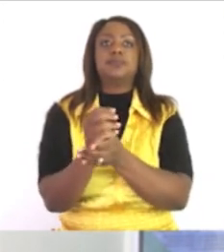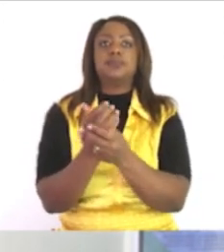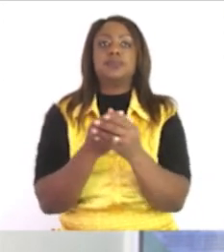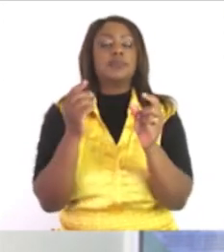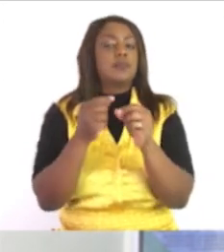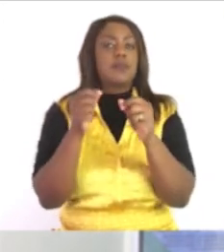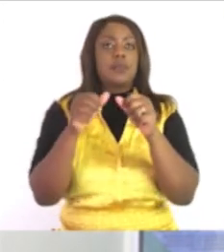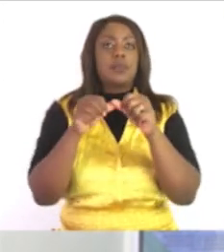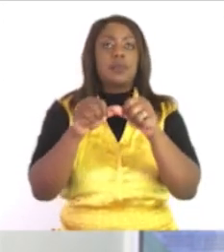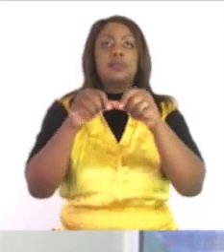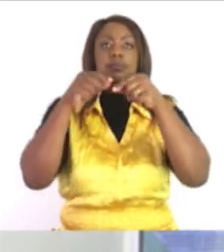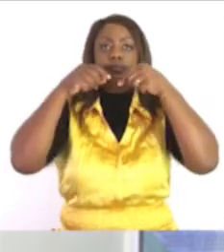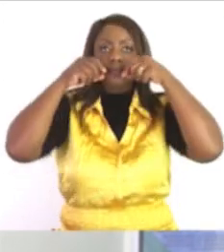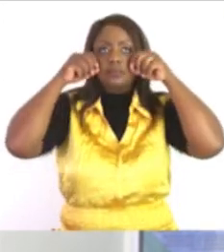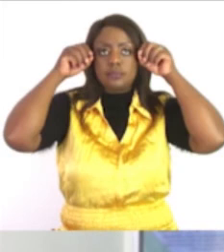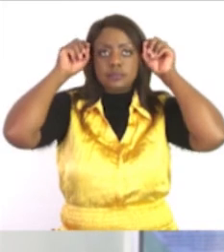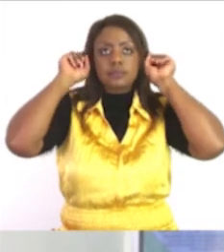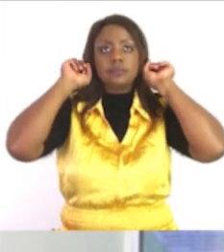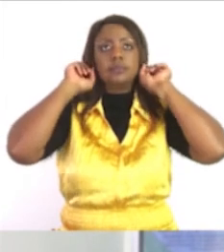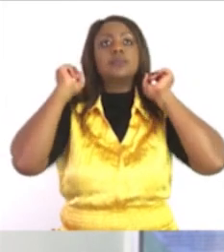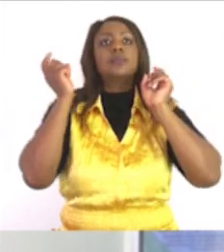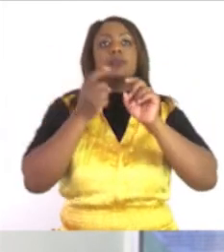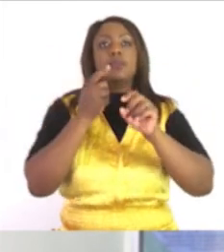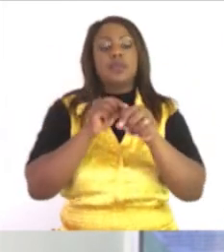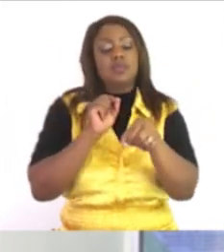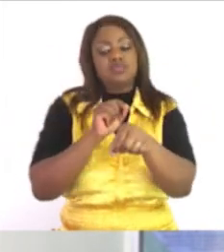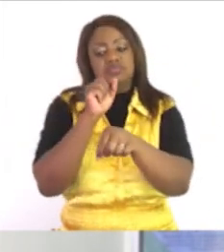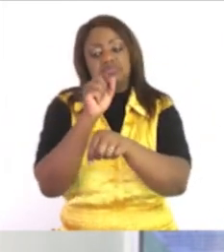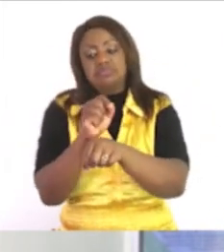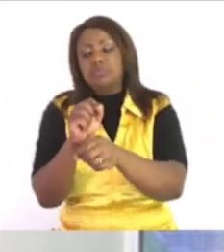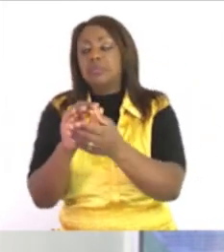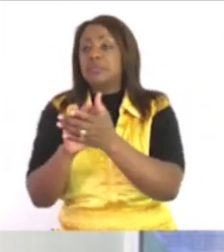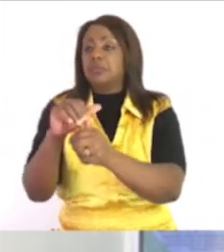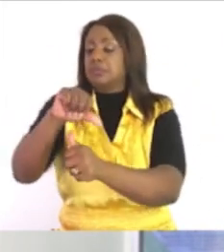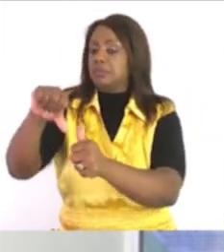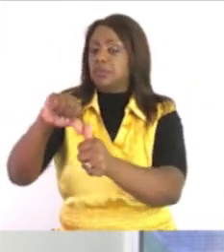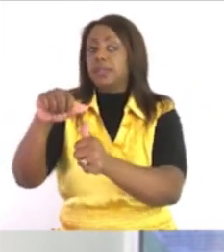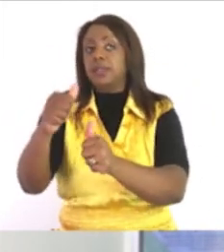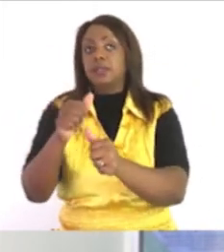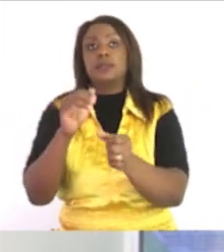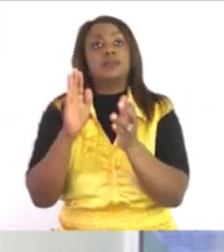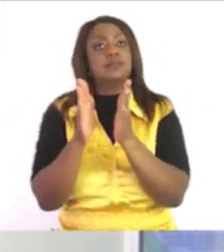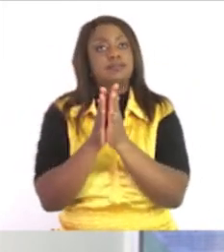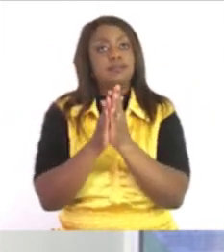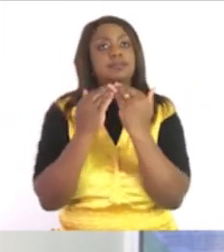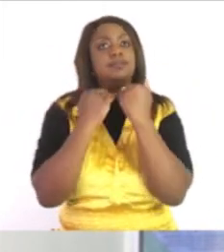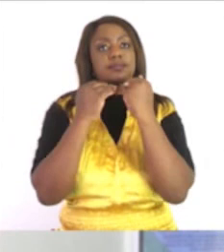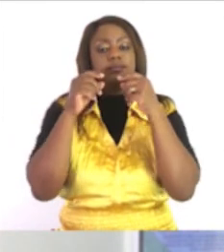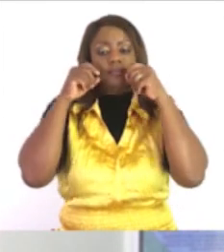Wear a mask at all times. If you're going to visit at your auntie's house, if you're going to the shop, wear